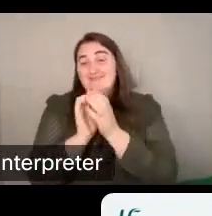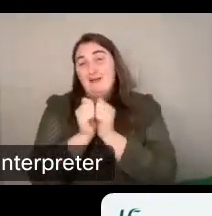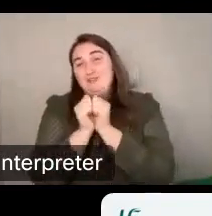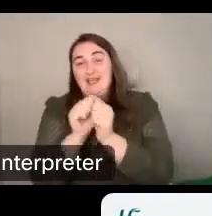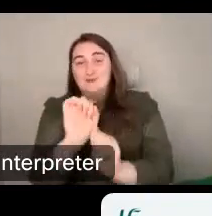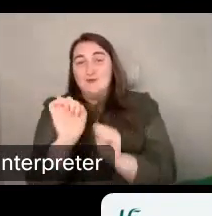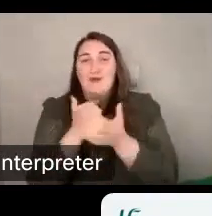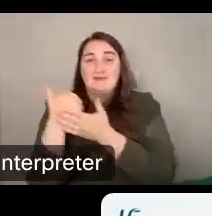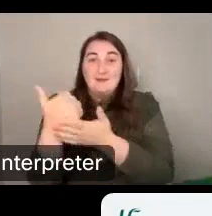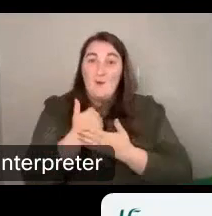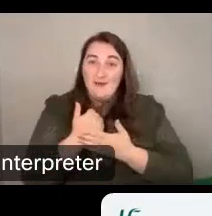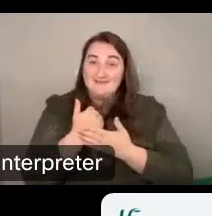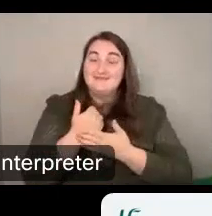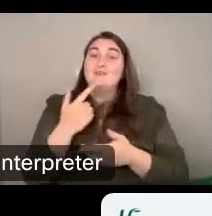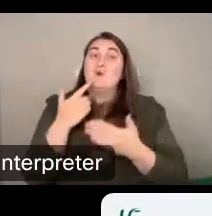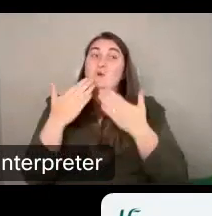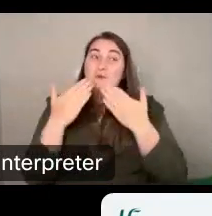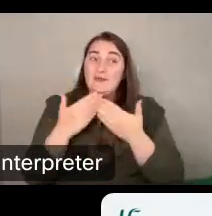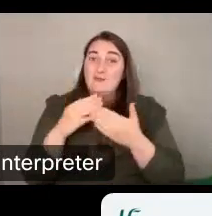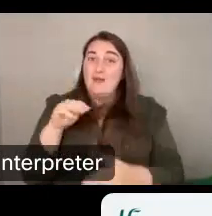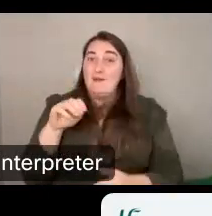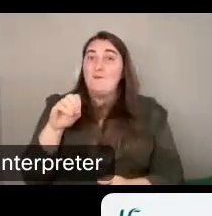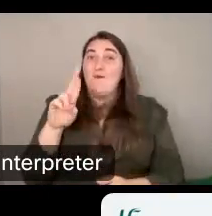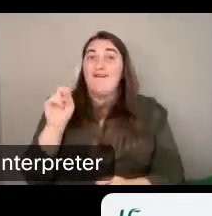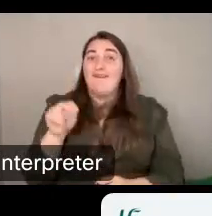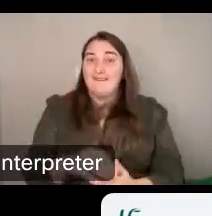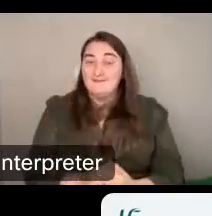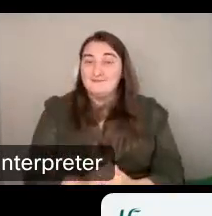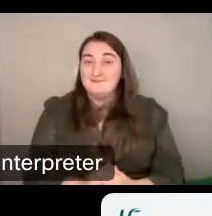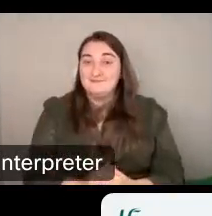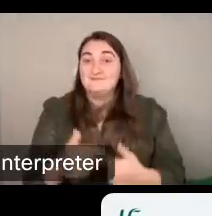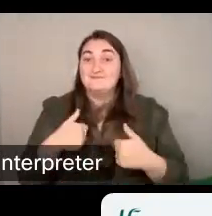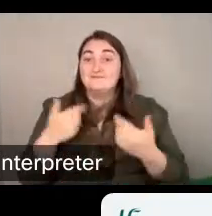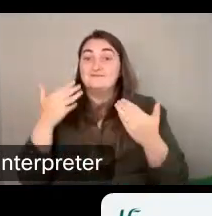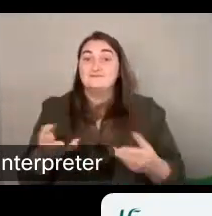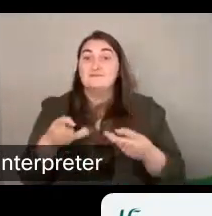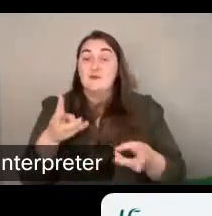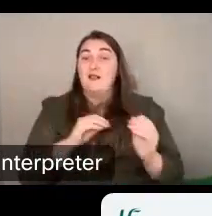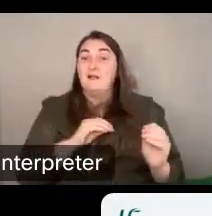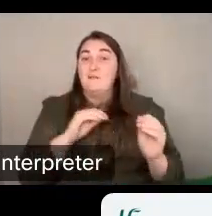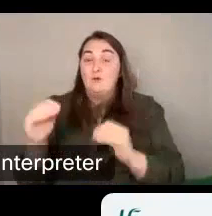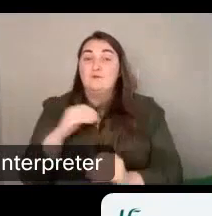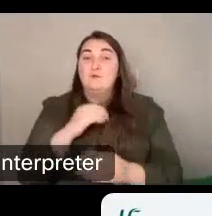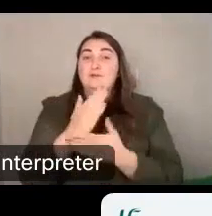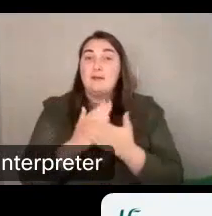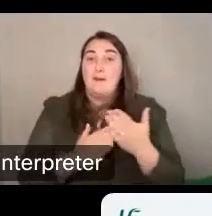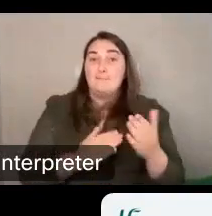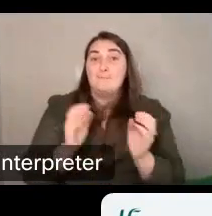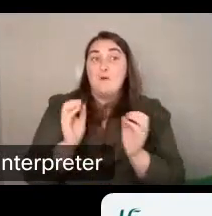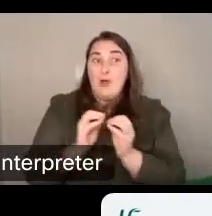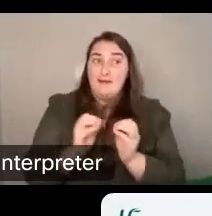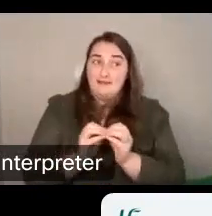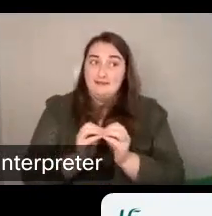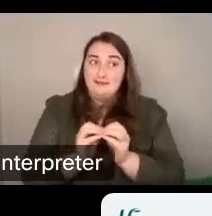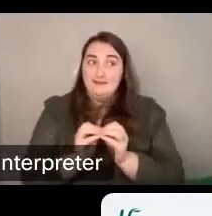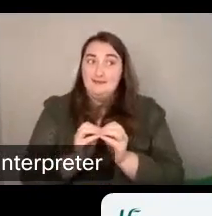there. Thank you, Morgan. I'm just now going to move into some comments